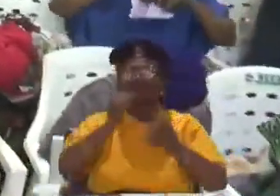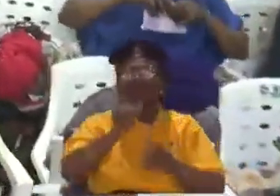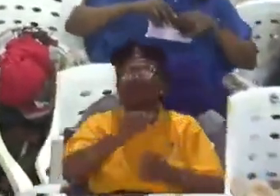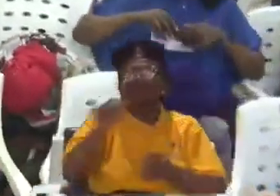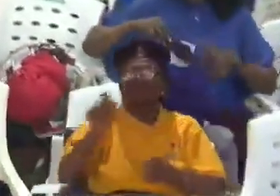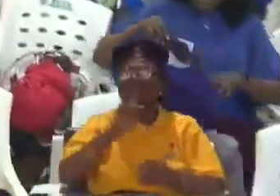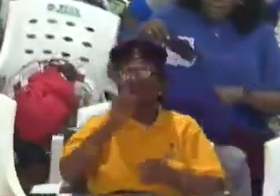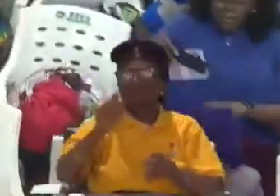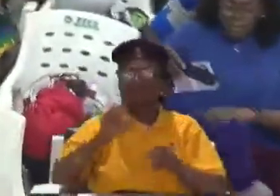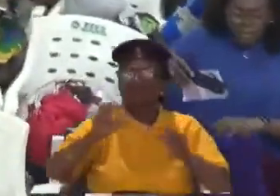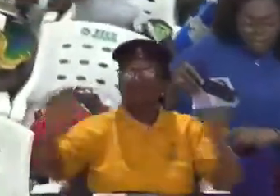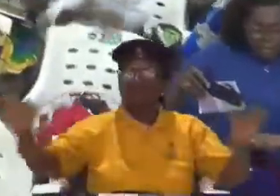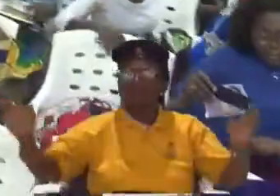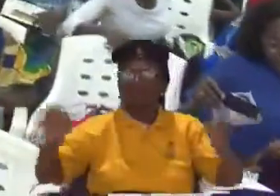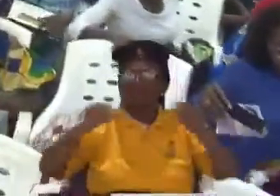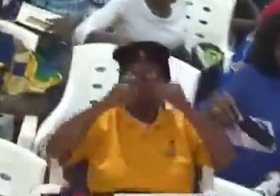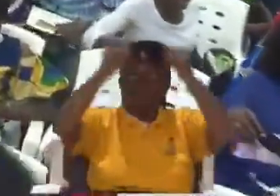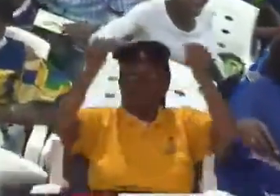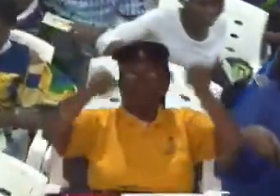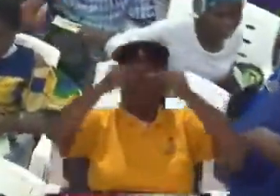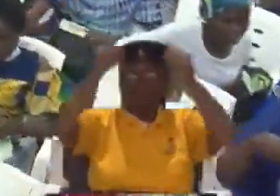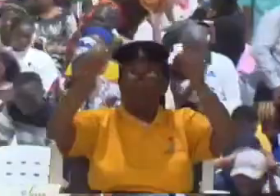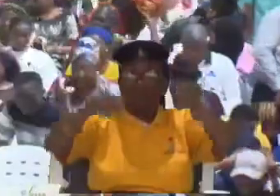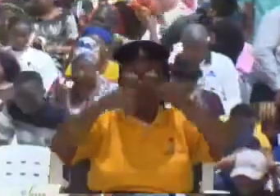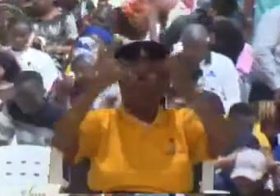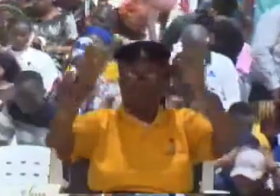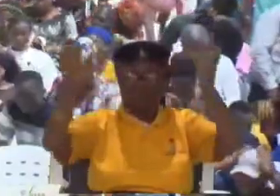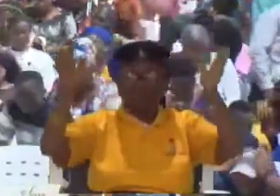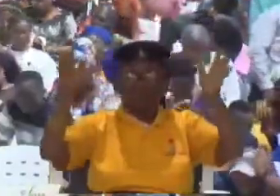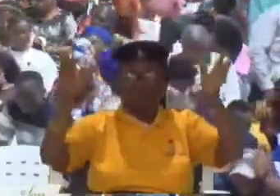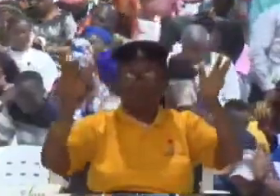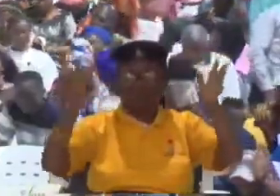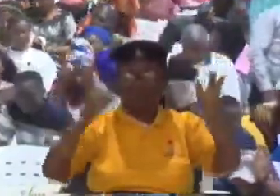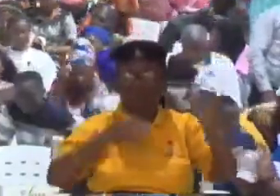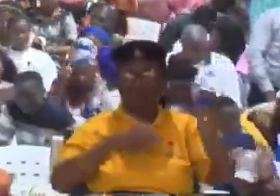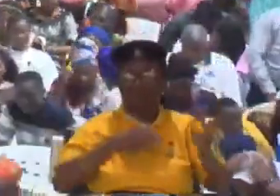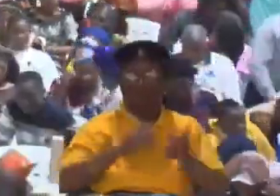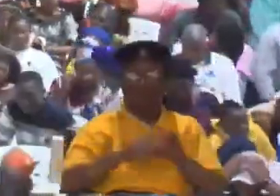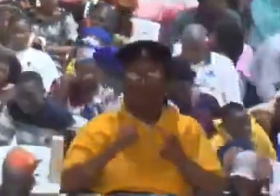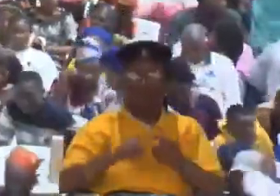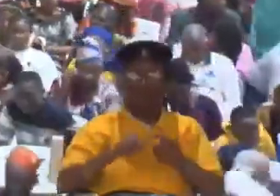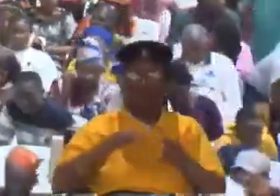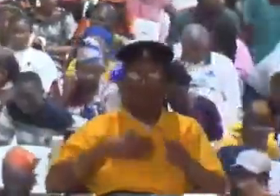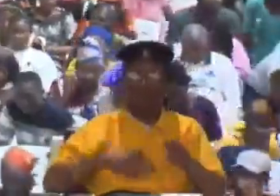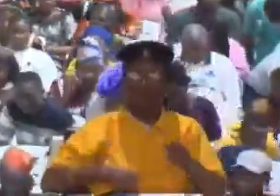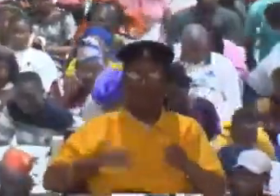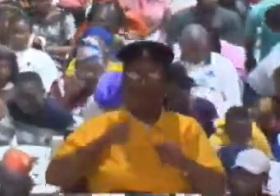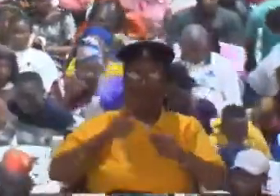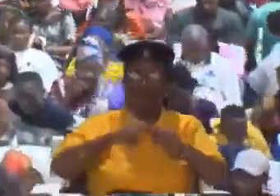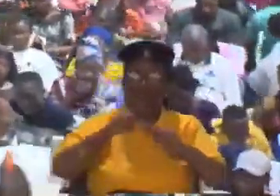hallelujah. And then you may be seated.